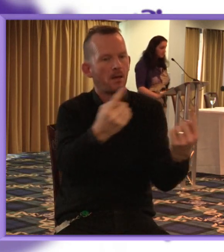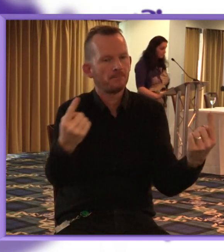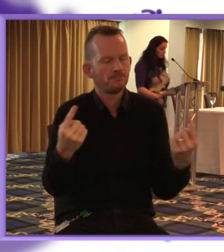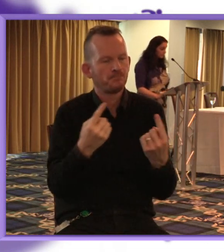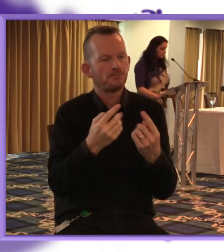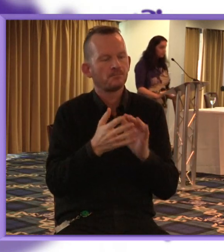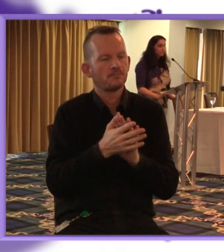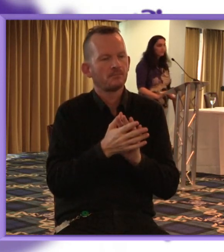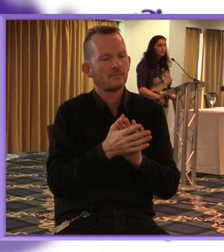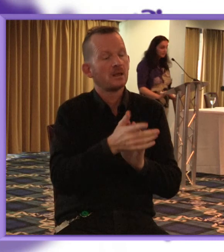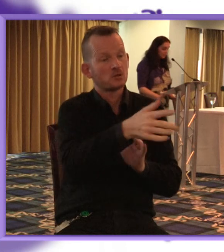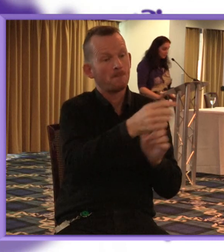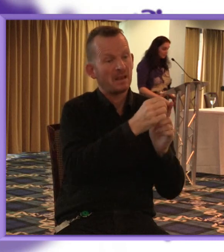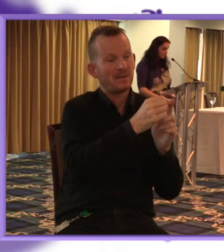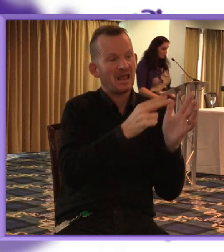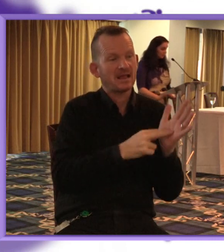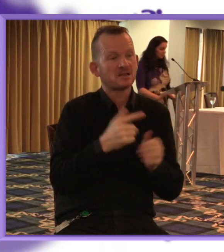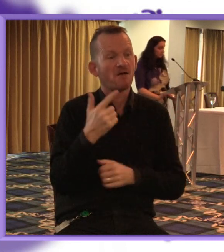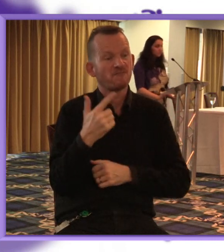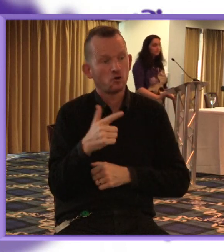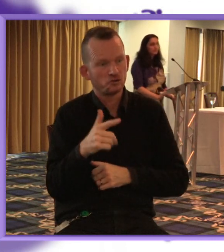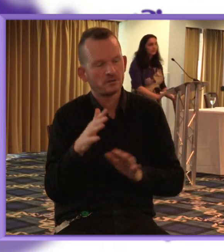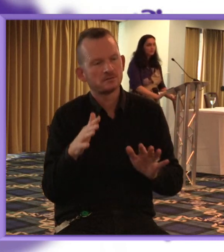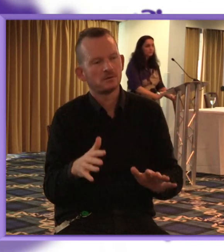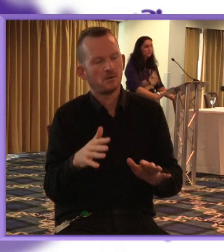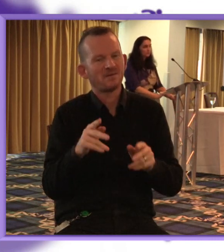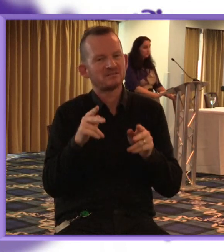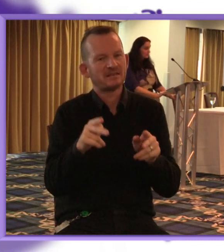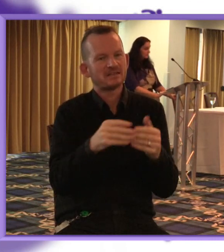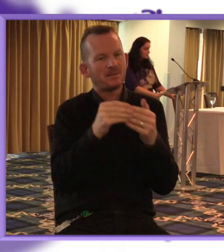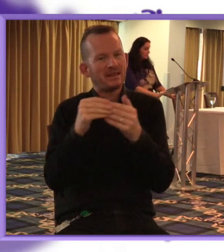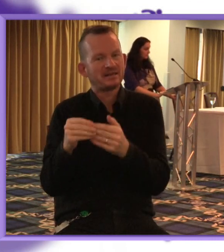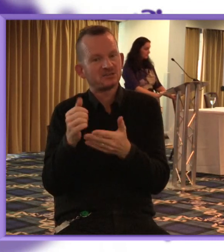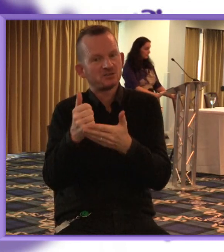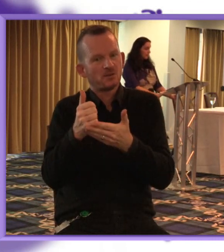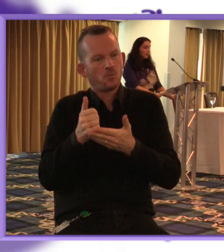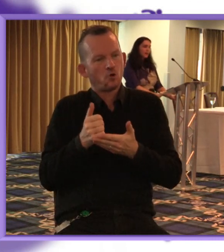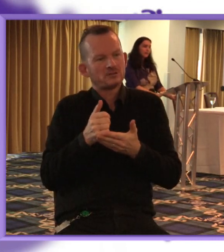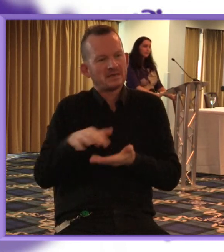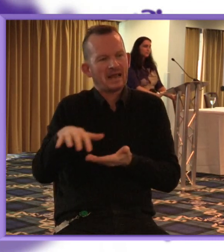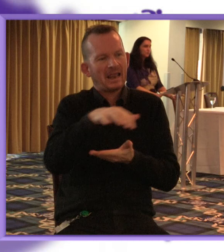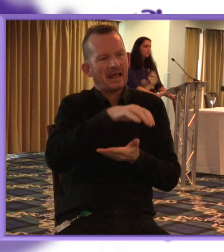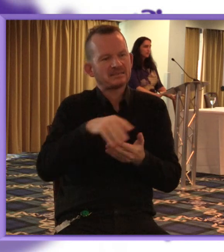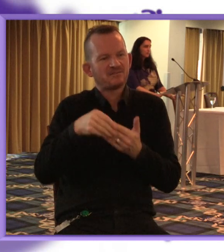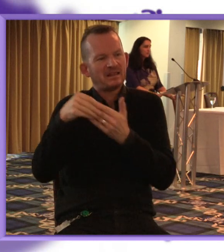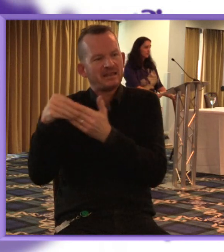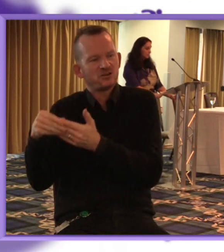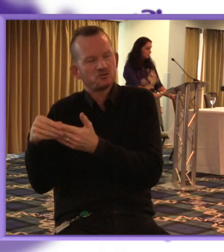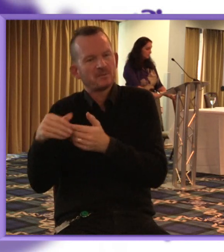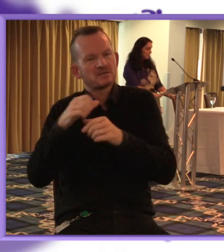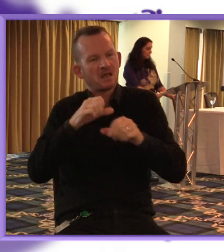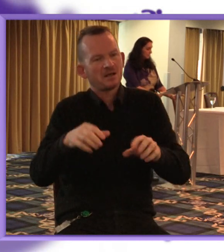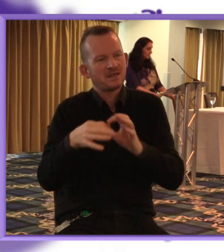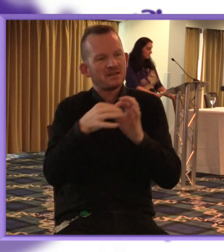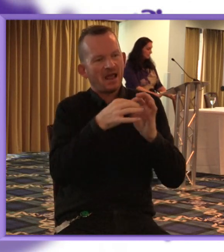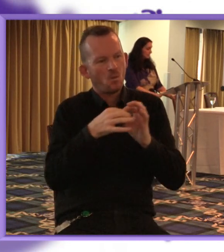So the PPN's fortunate in that it has system leaders who supported the collective leadership that started the network. And I think the support of Health Education